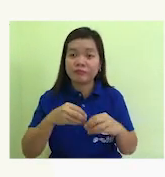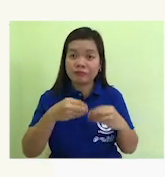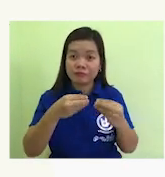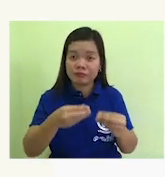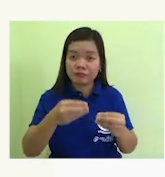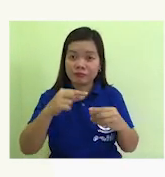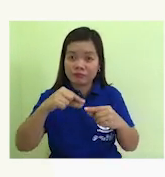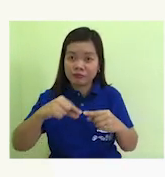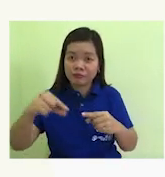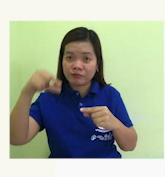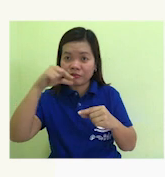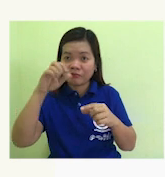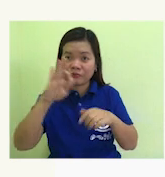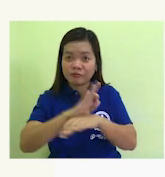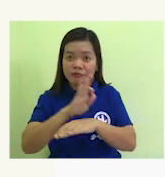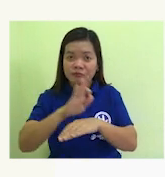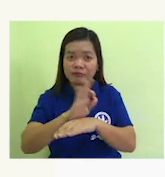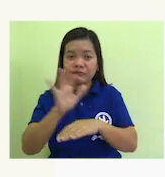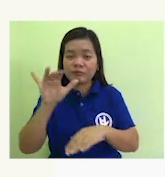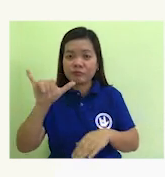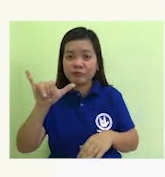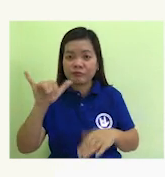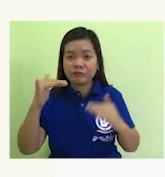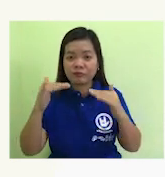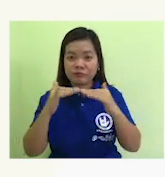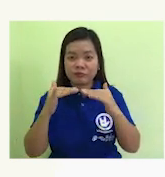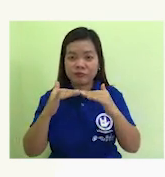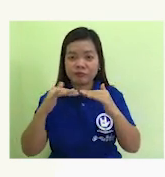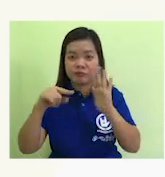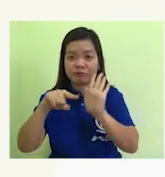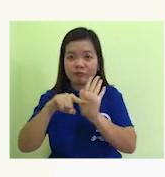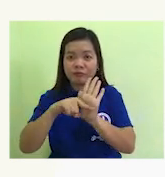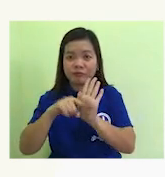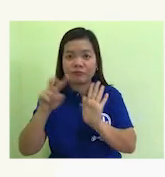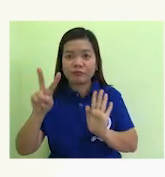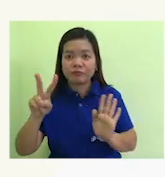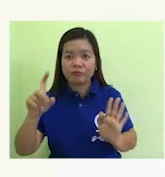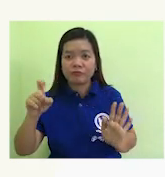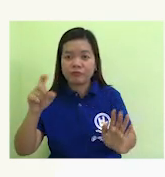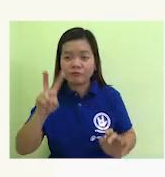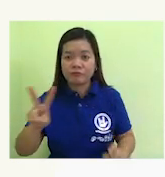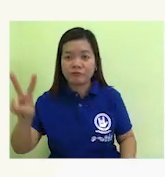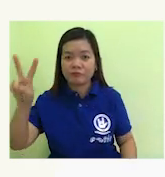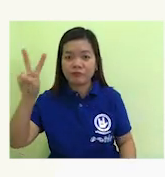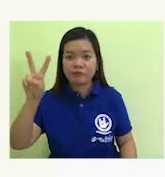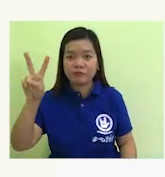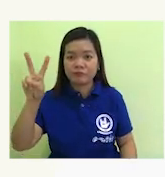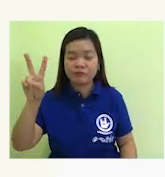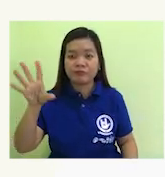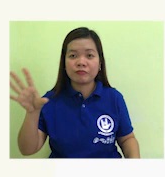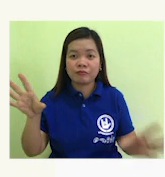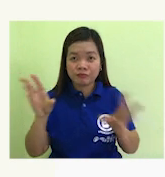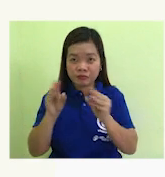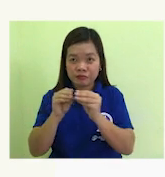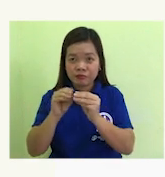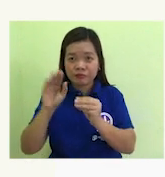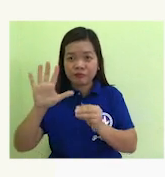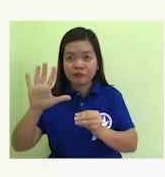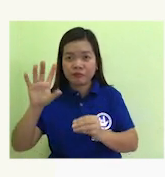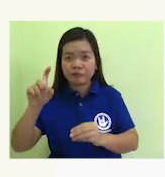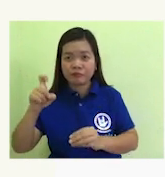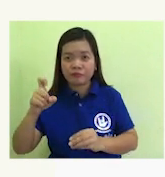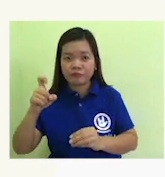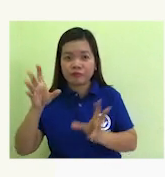Given the quadratic function y equals negative 2x squared plus